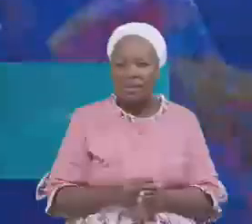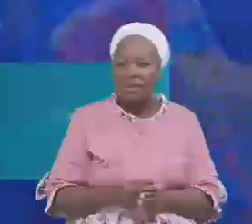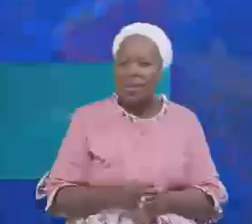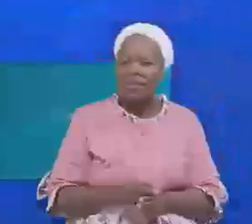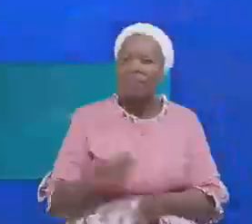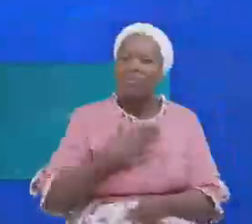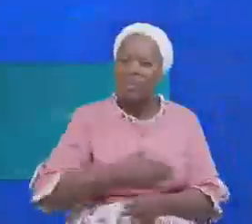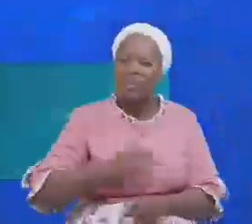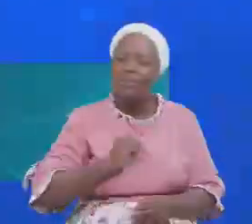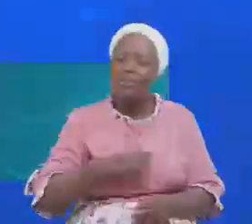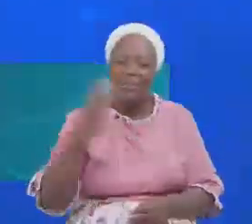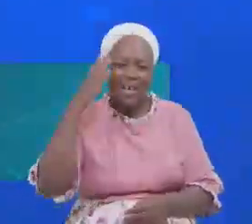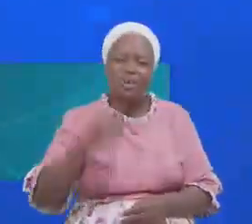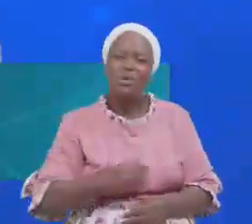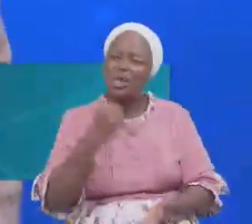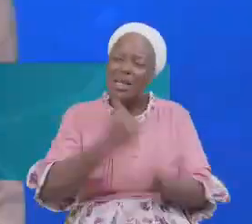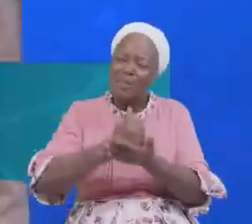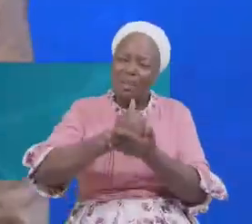amen.